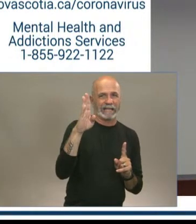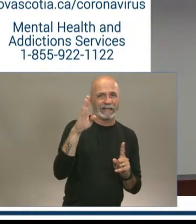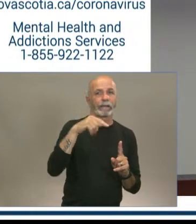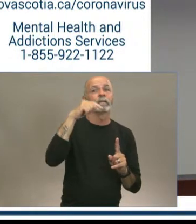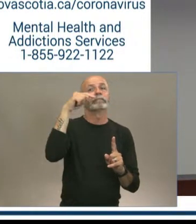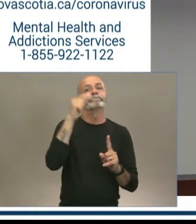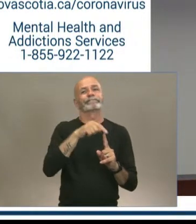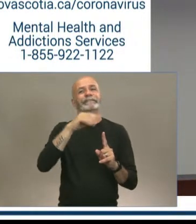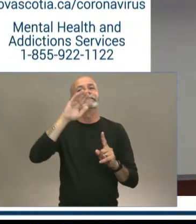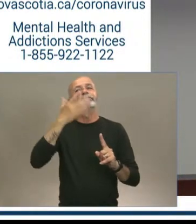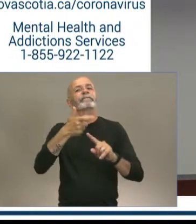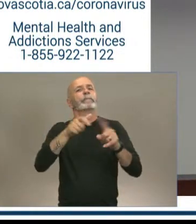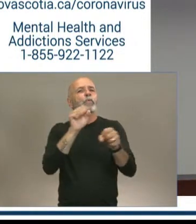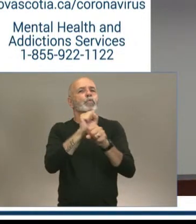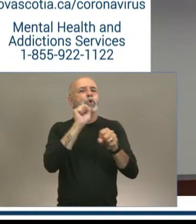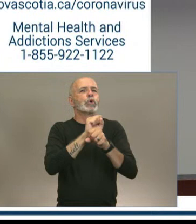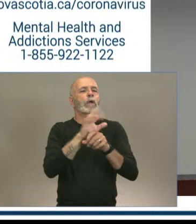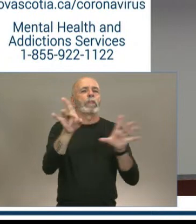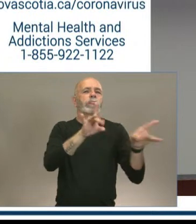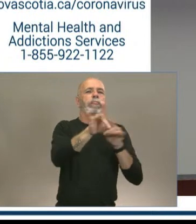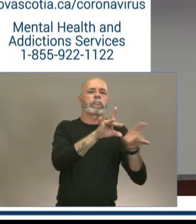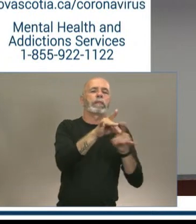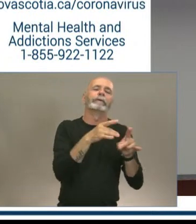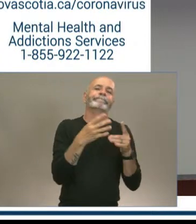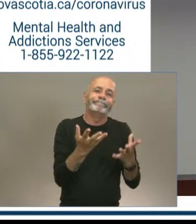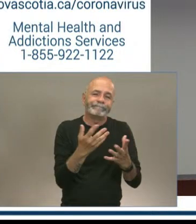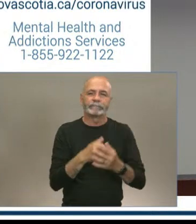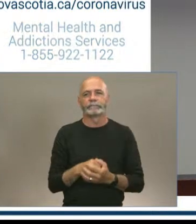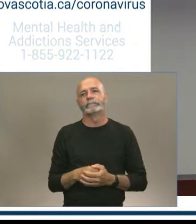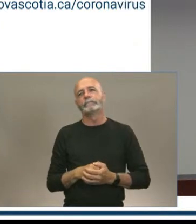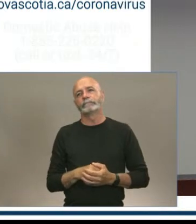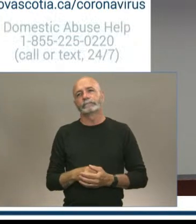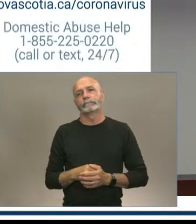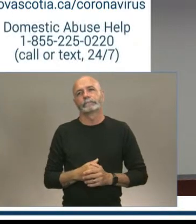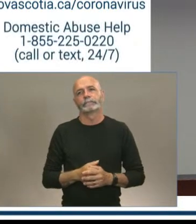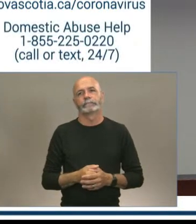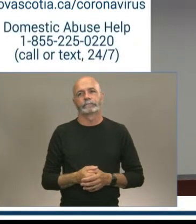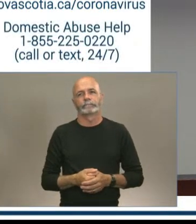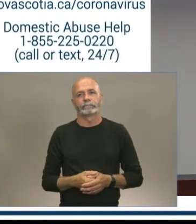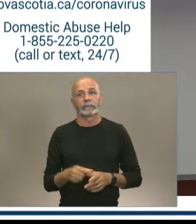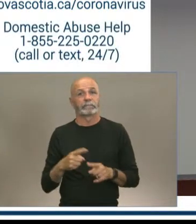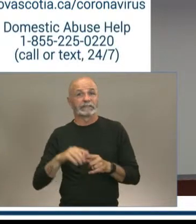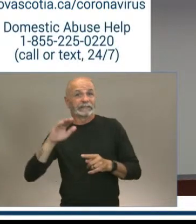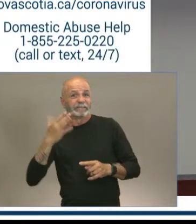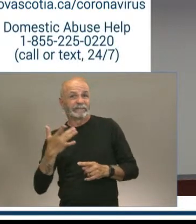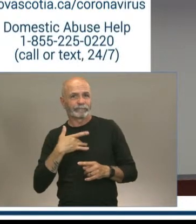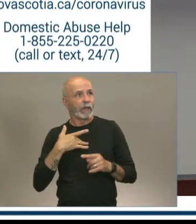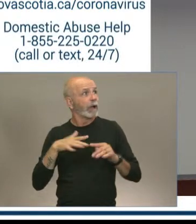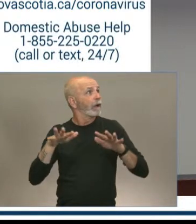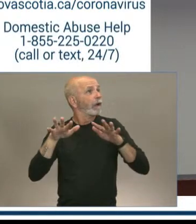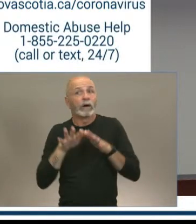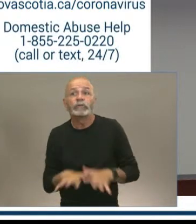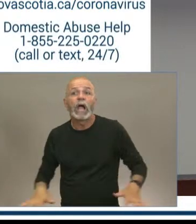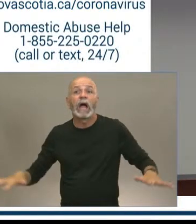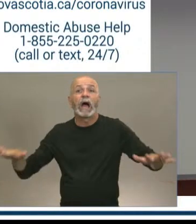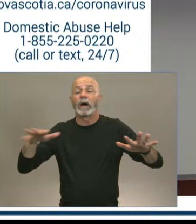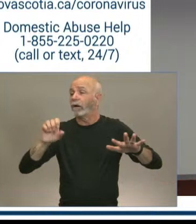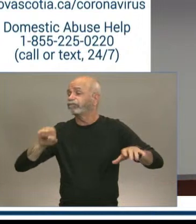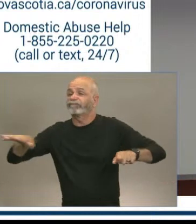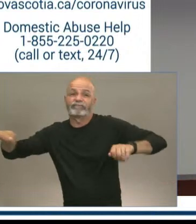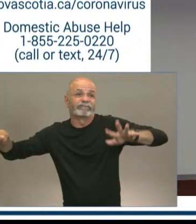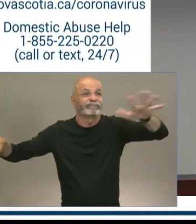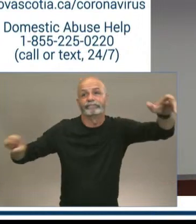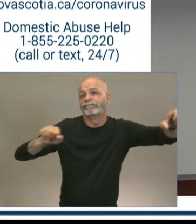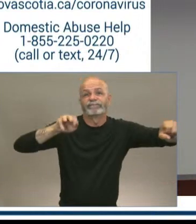work. At this time, there is no suggestion of broader community spread in either cluster, and in both